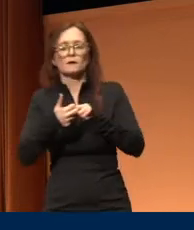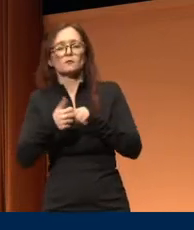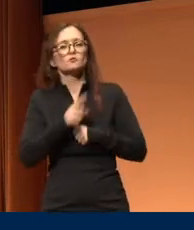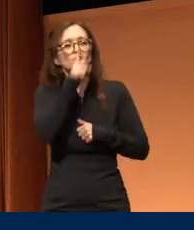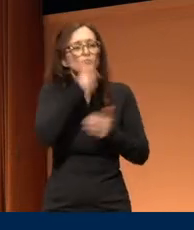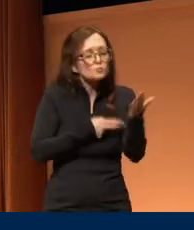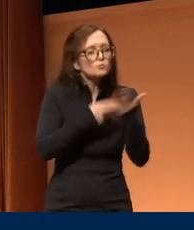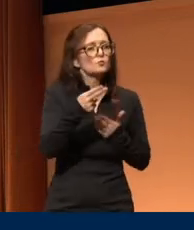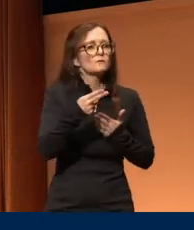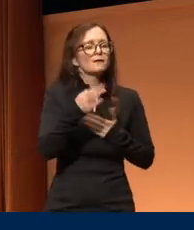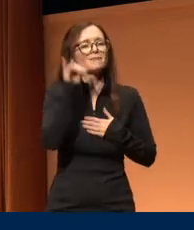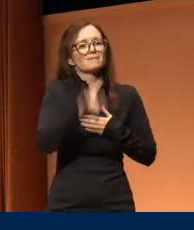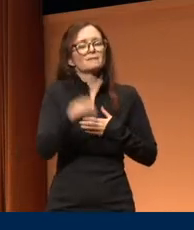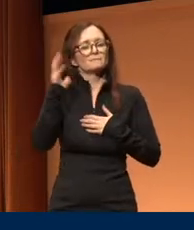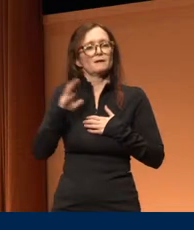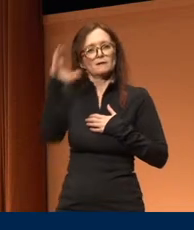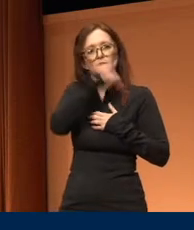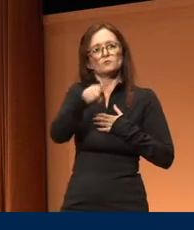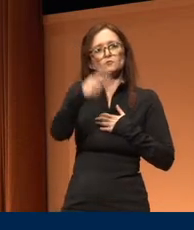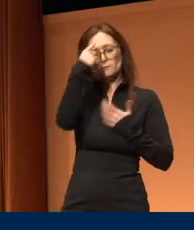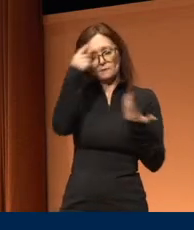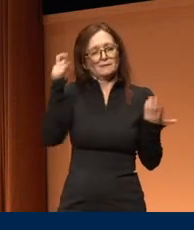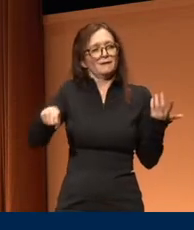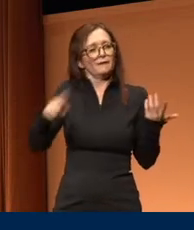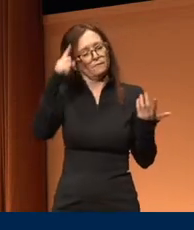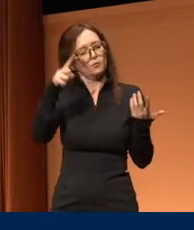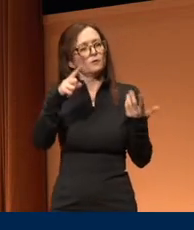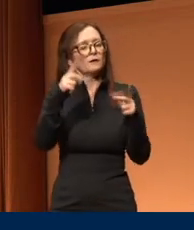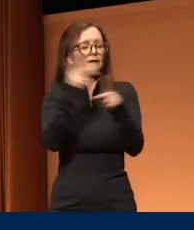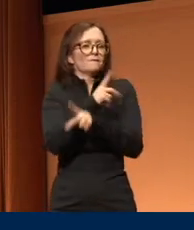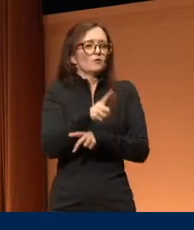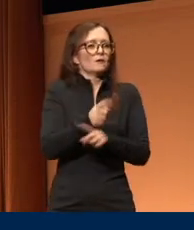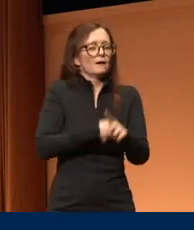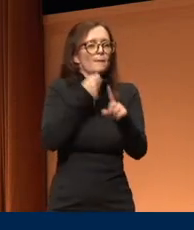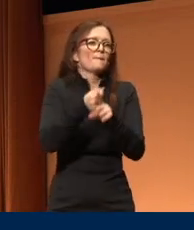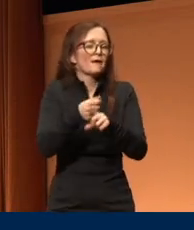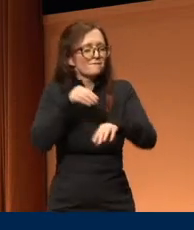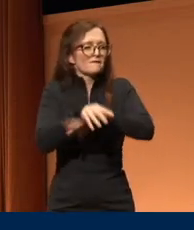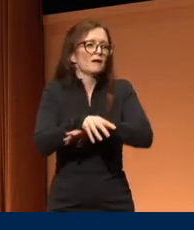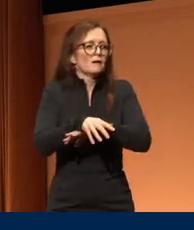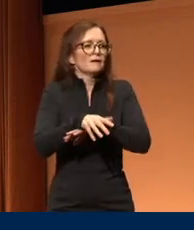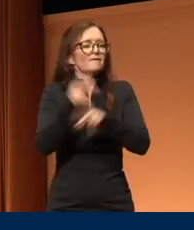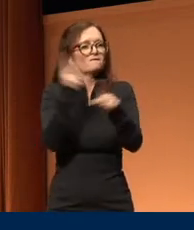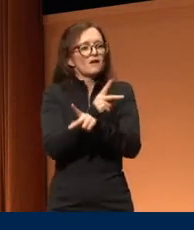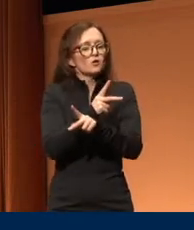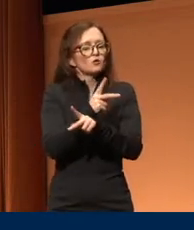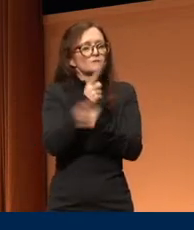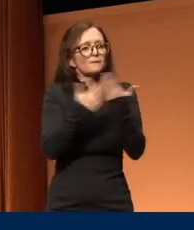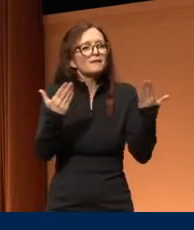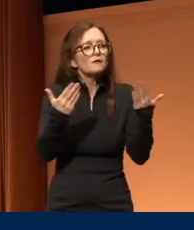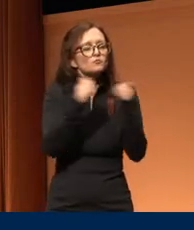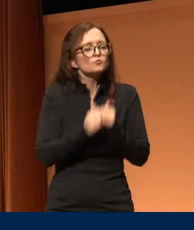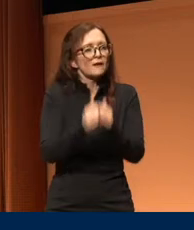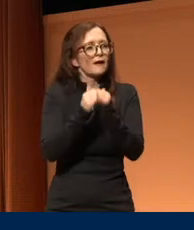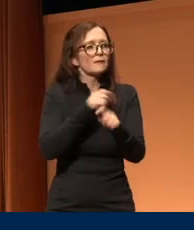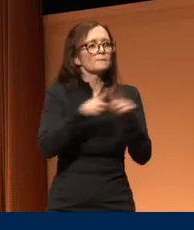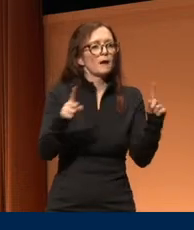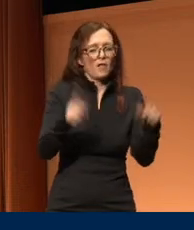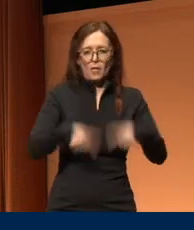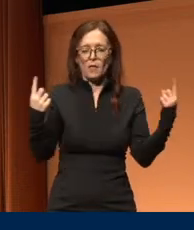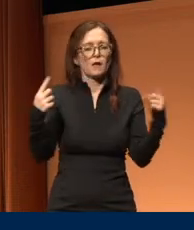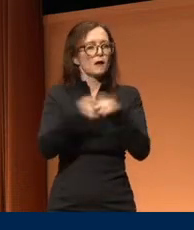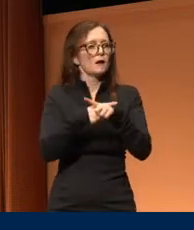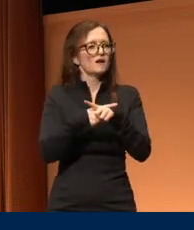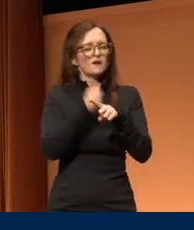is the background assumption that is simply needed to make sense of the fact that we are trying to figure out something together, not lie, coerce, or manipulate